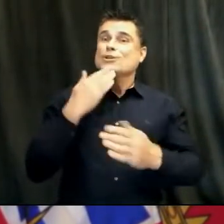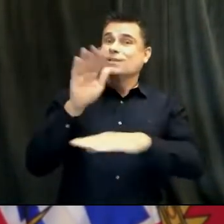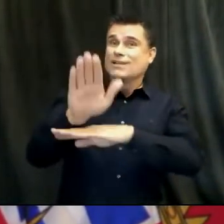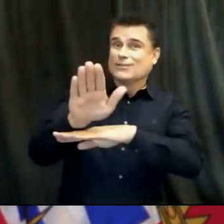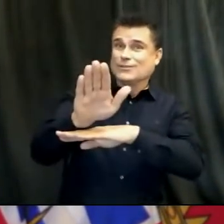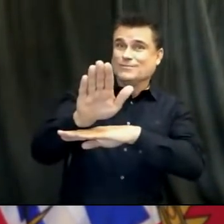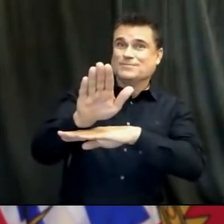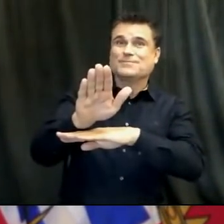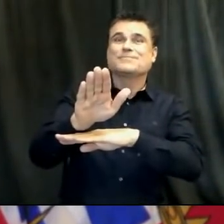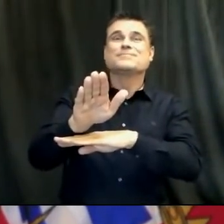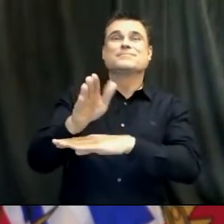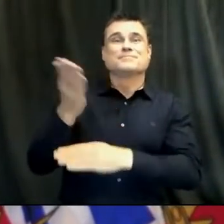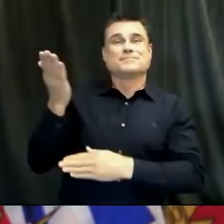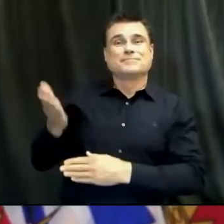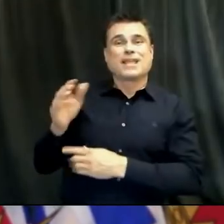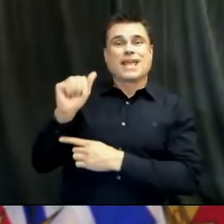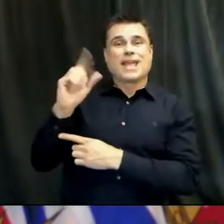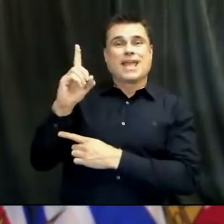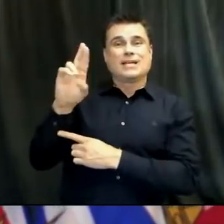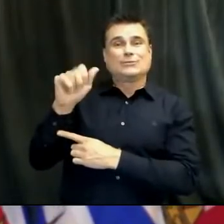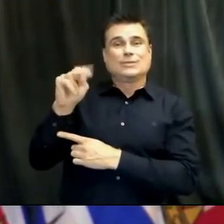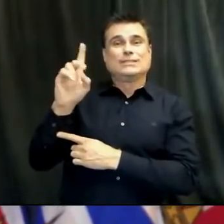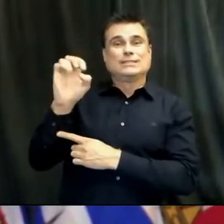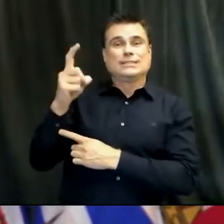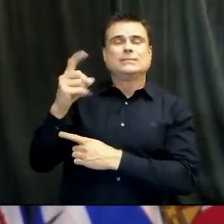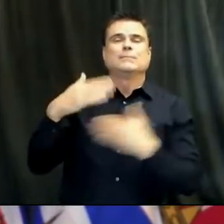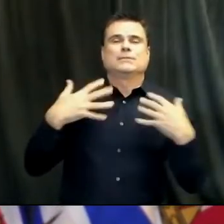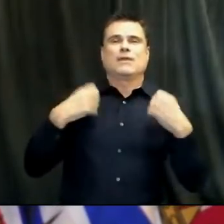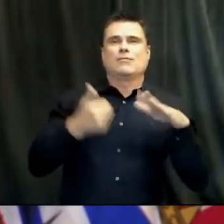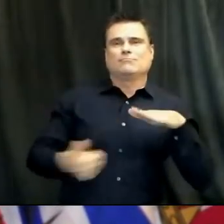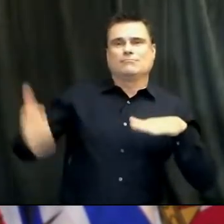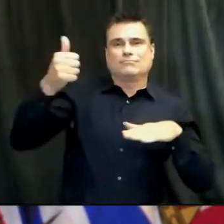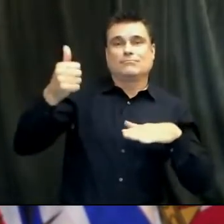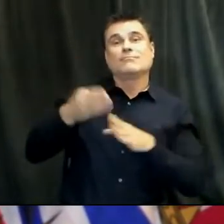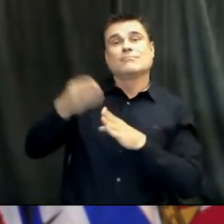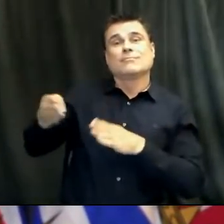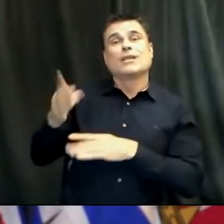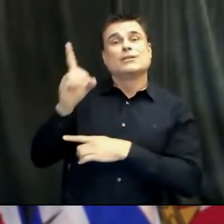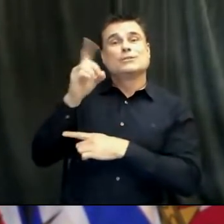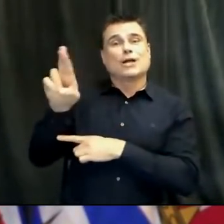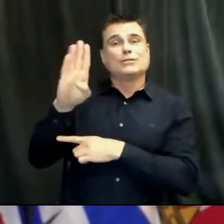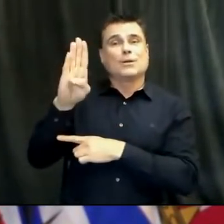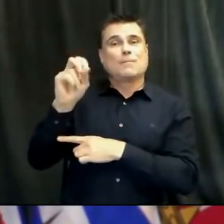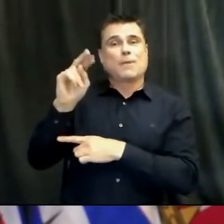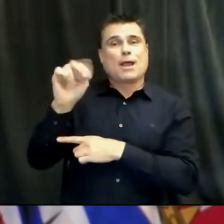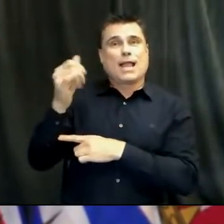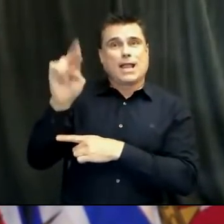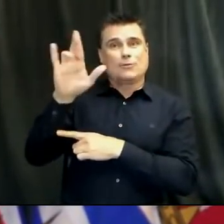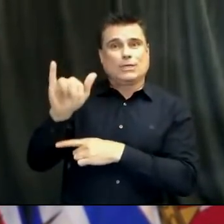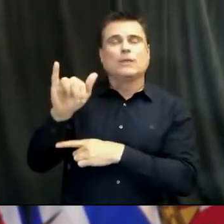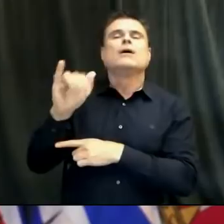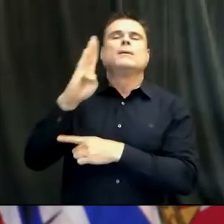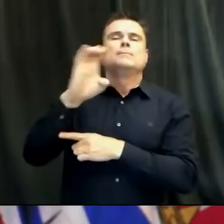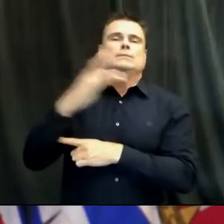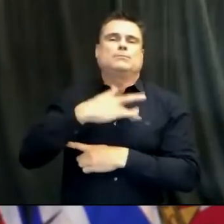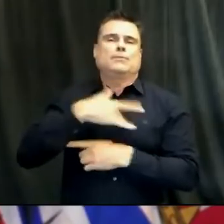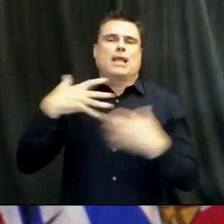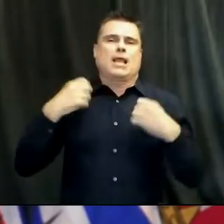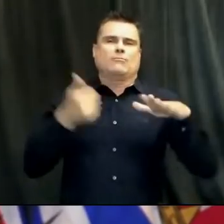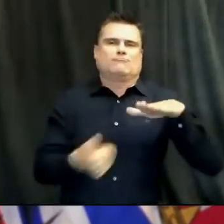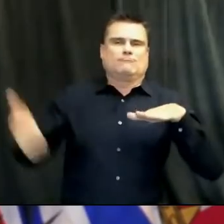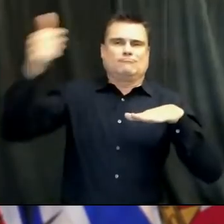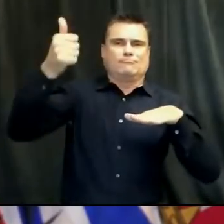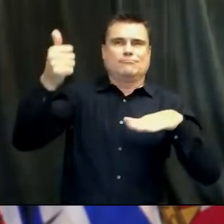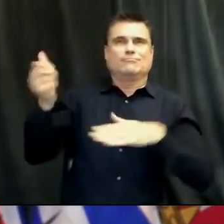Good afternoon. My name is Adrian Dix. I'm BC's Minister of Health. To my right is Dr. Bonnie Henry, BC's Provincial Health Officer. This is our